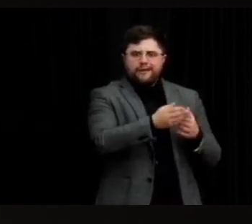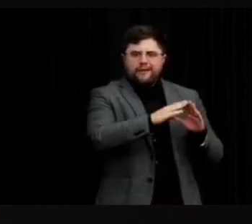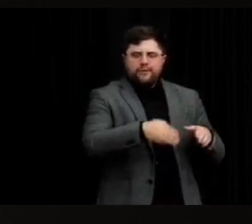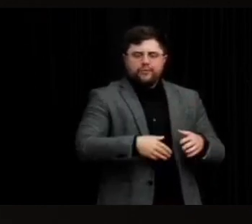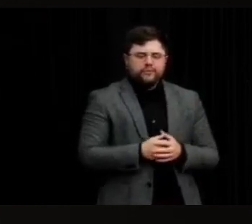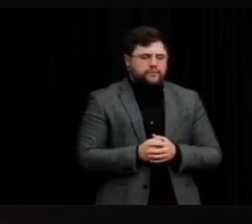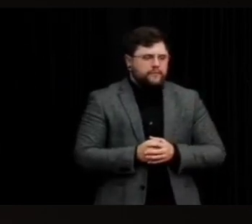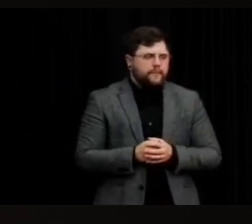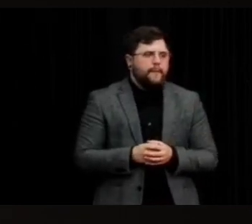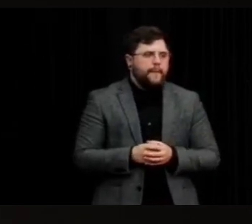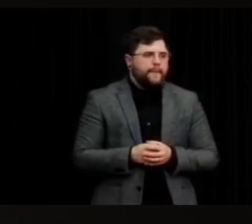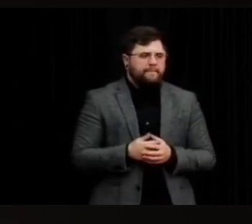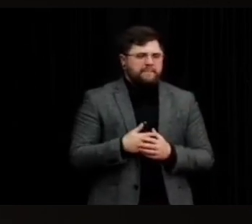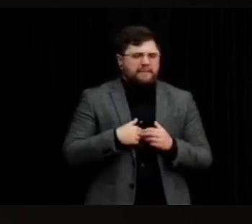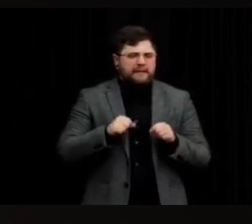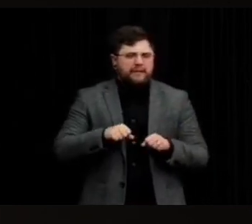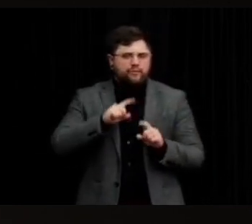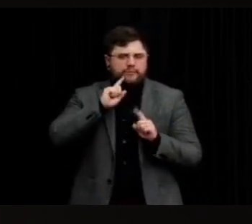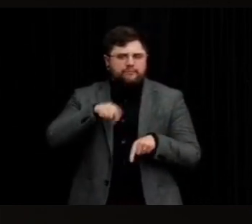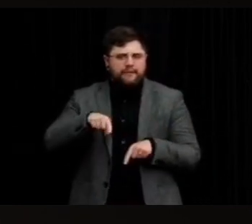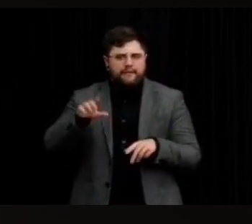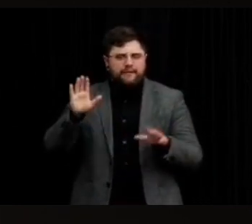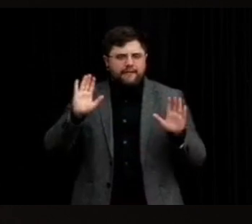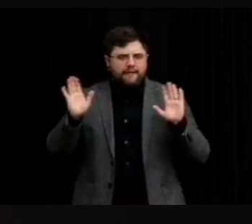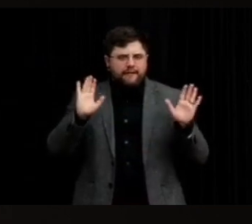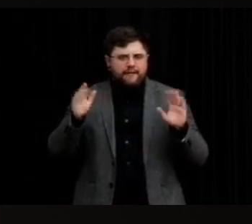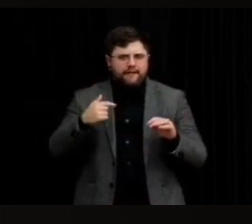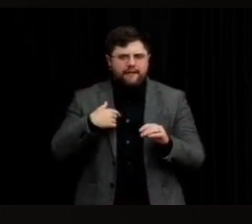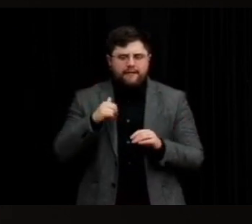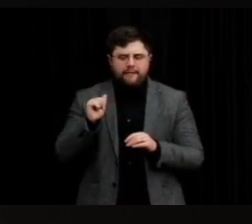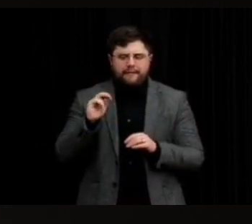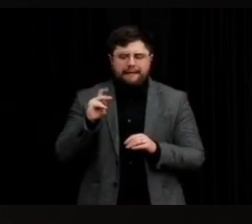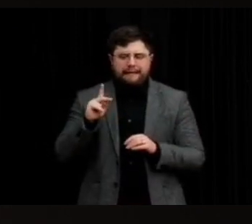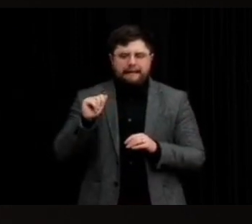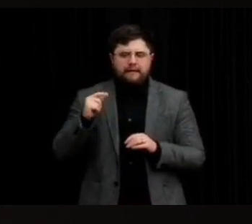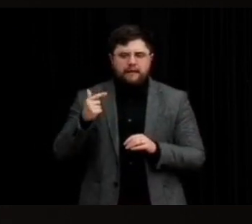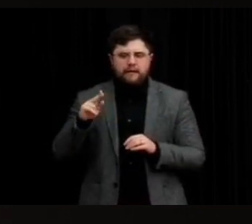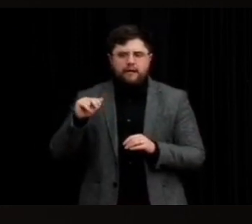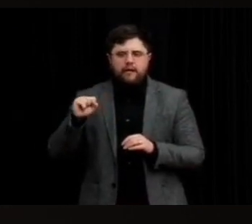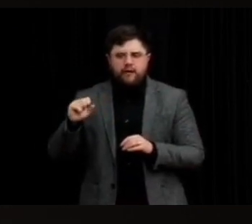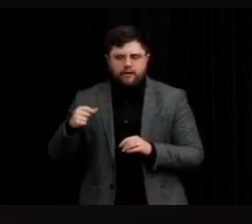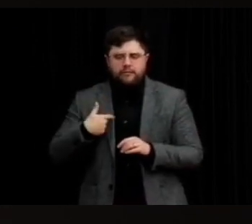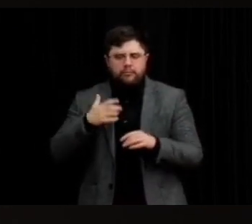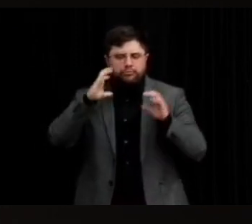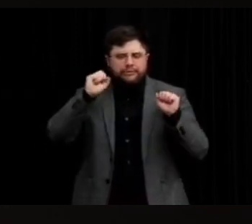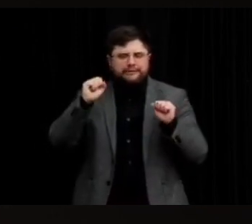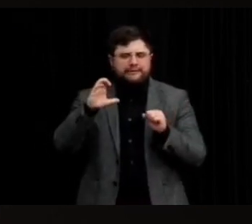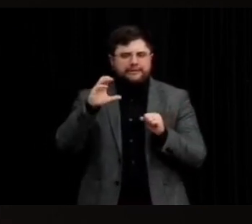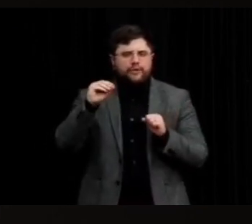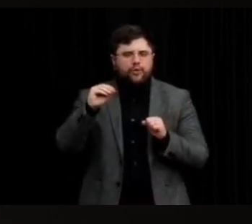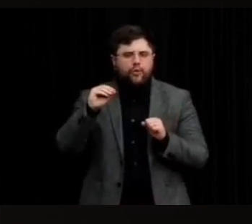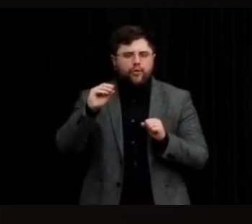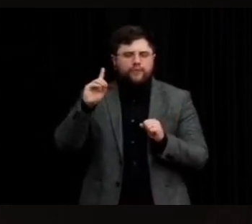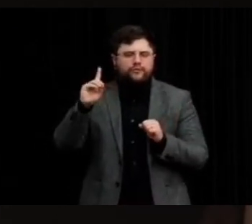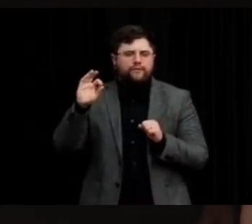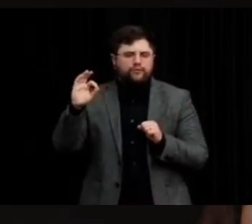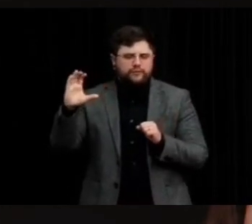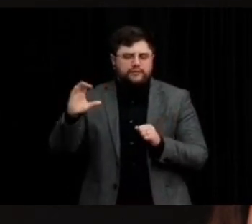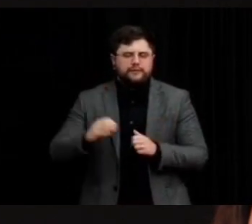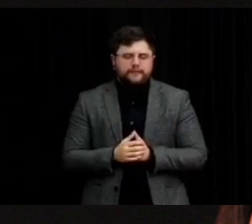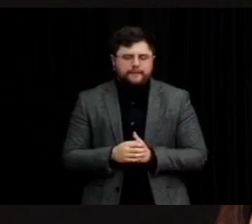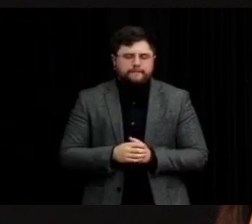I can respond to that. Hi, everyone. I'm Anika Goss, the president and CEO of Detroit Future